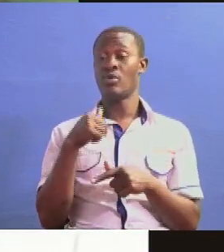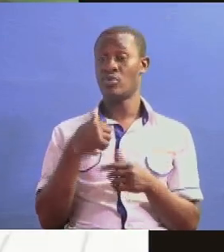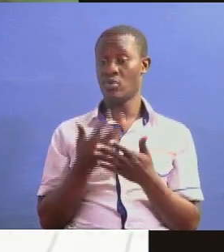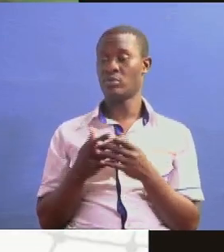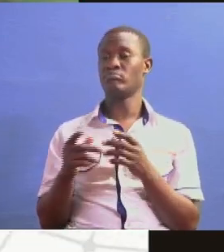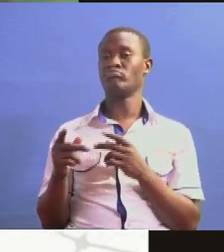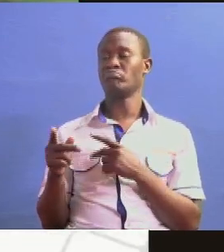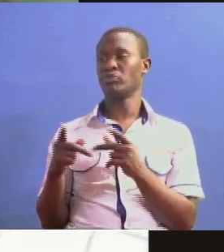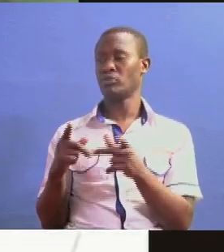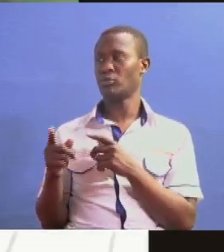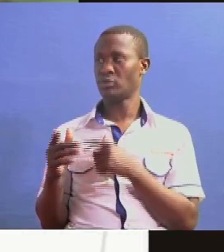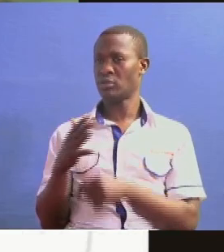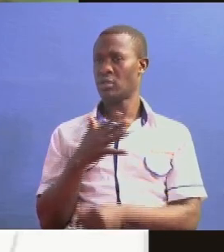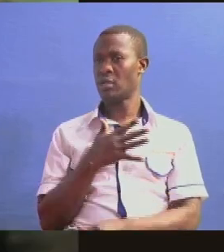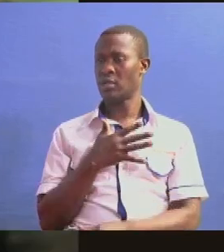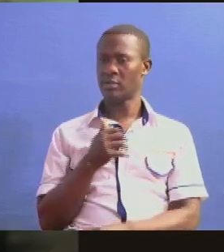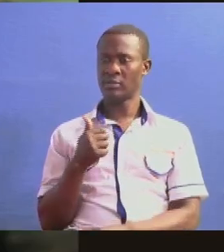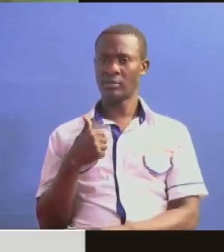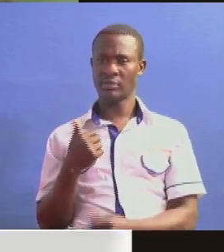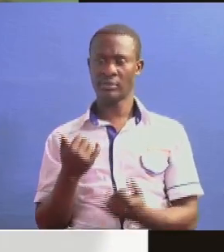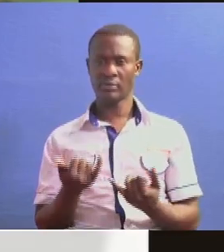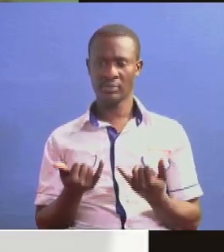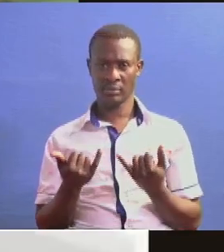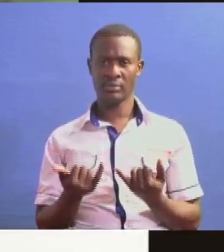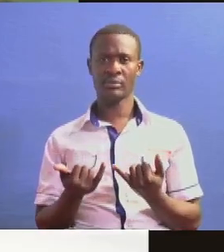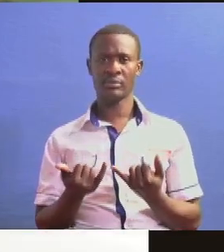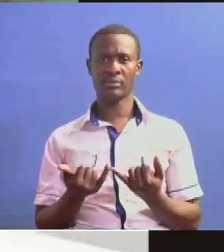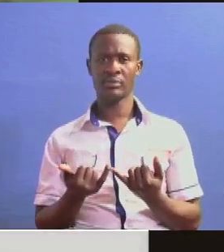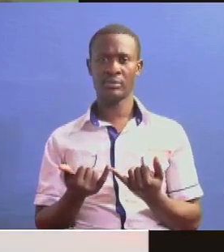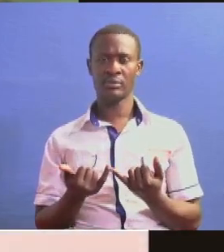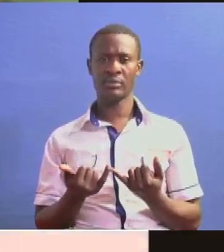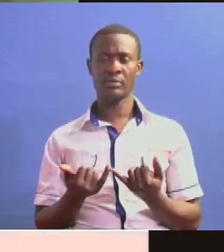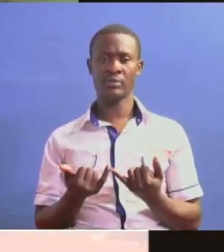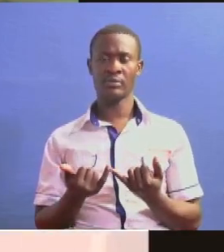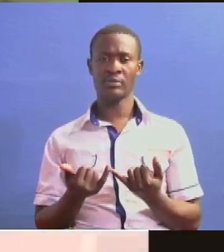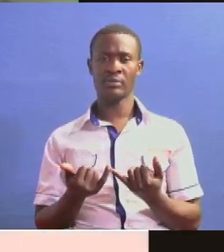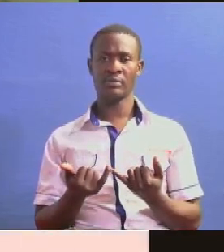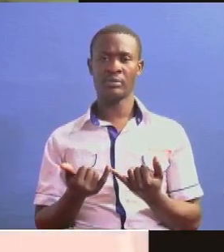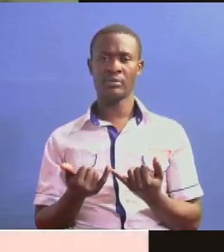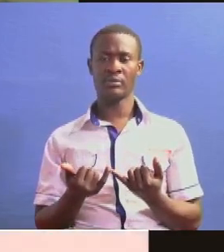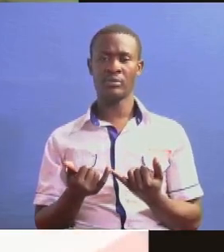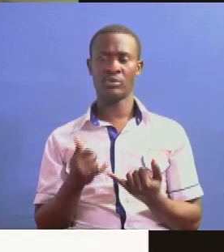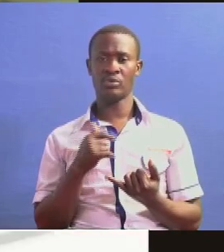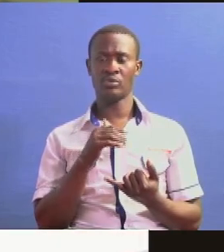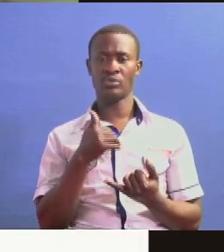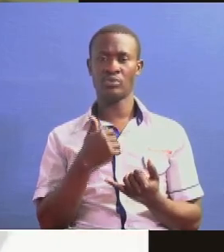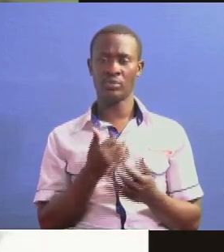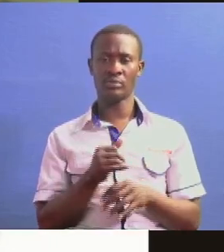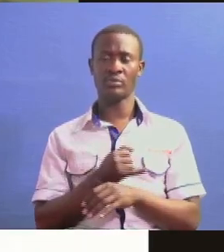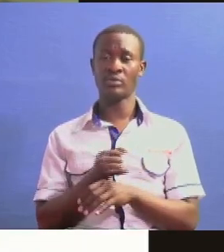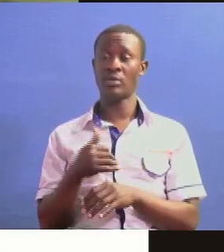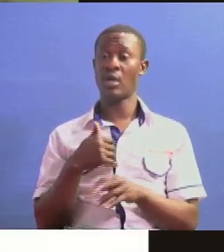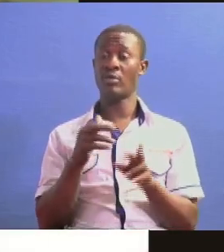considered. And currently, even part of those who are interns